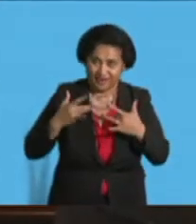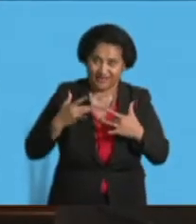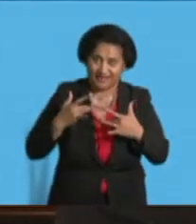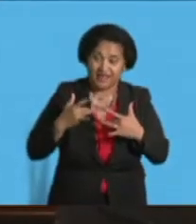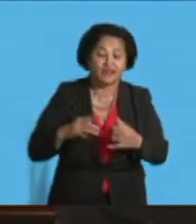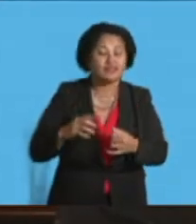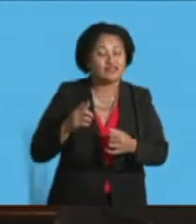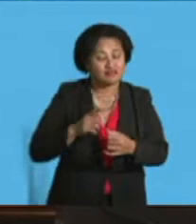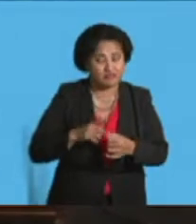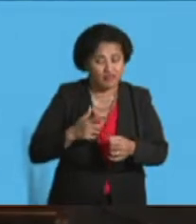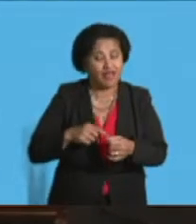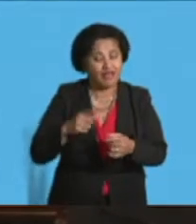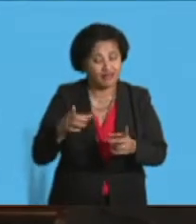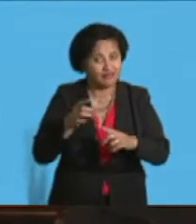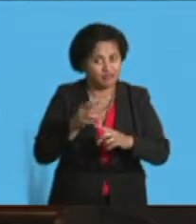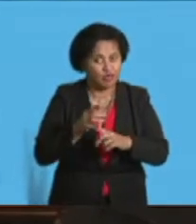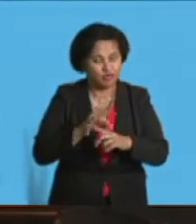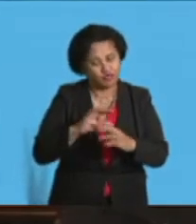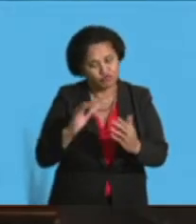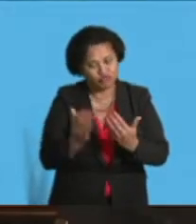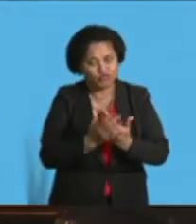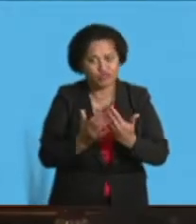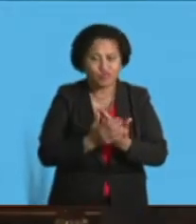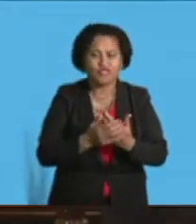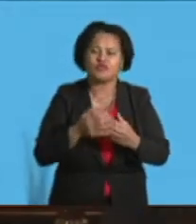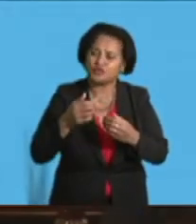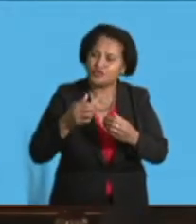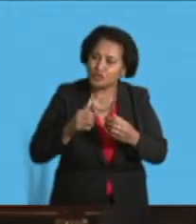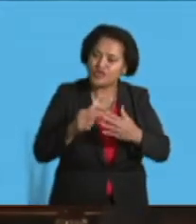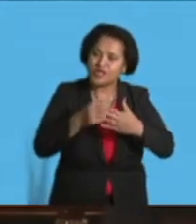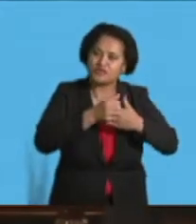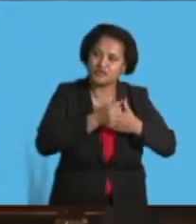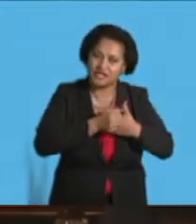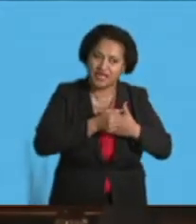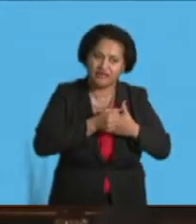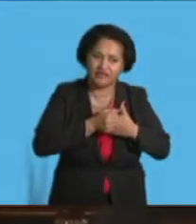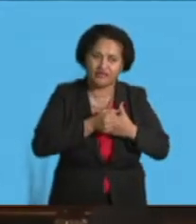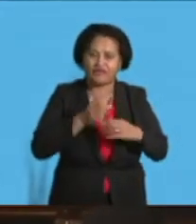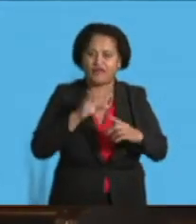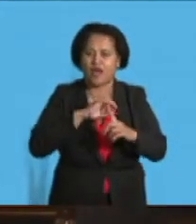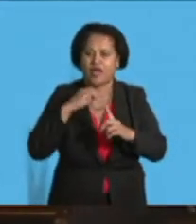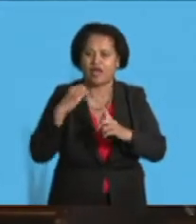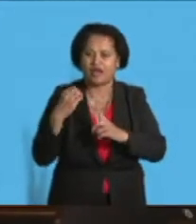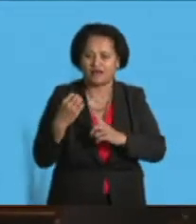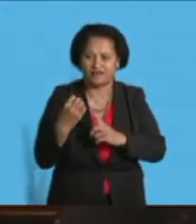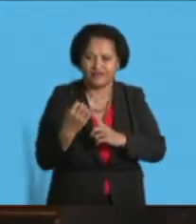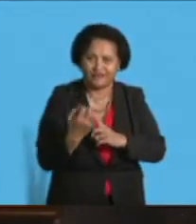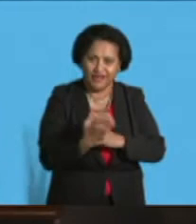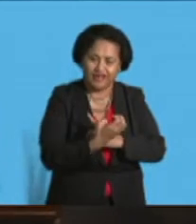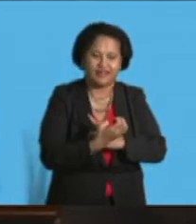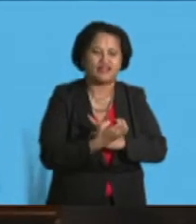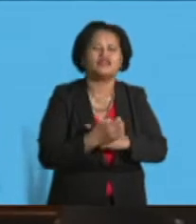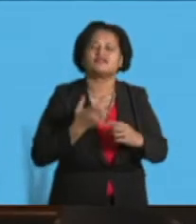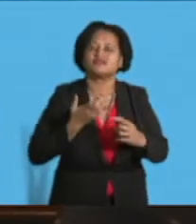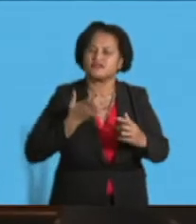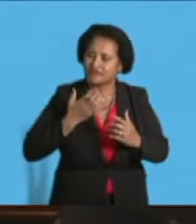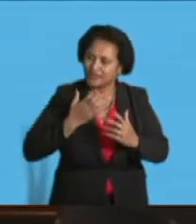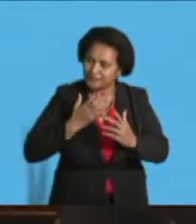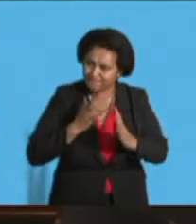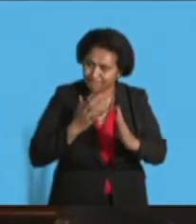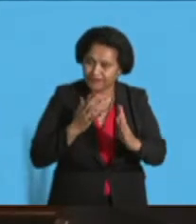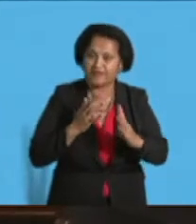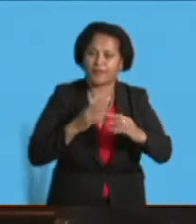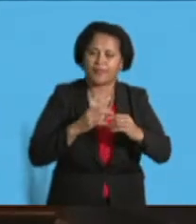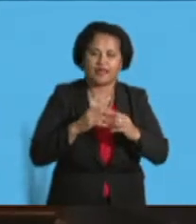is timely that we consolidate efforts to safeguard our environment and waterways. Madam Speaker, I applaud the vision of Honourable Prime